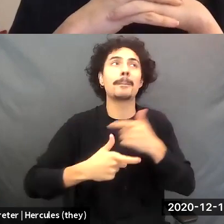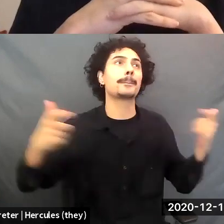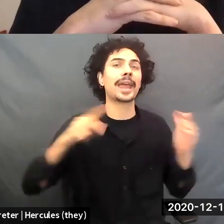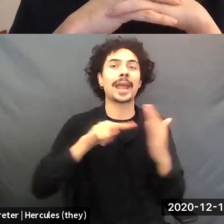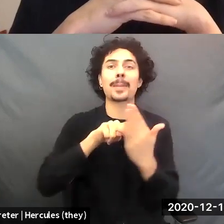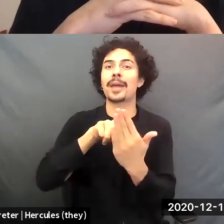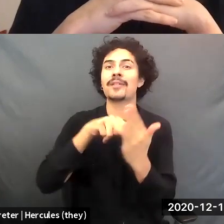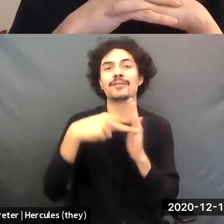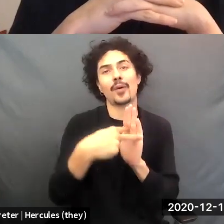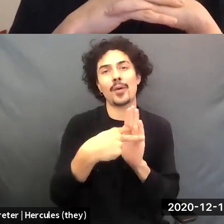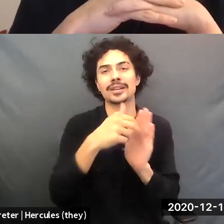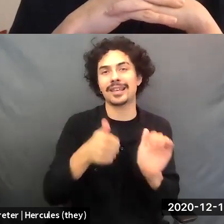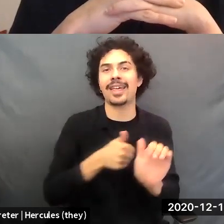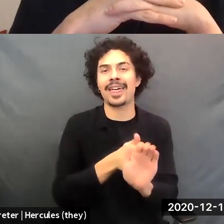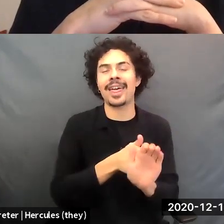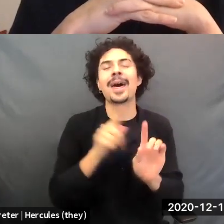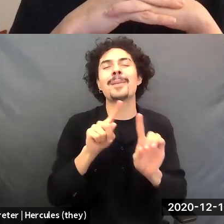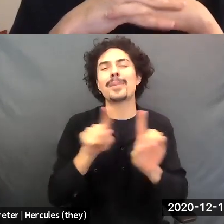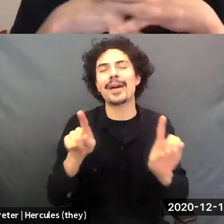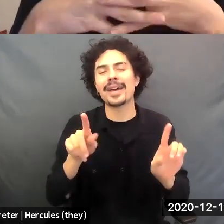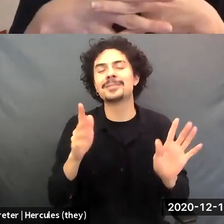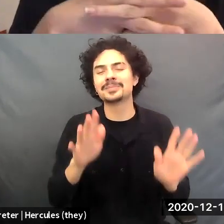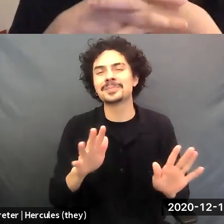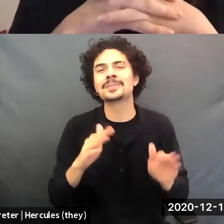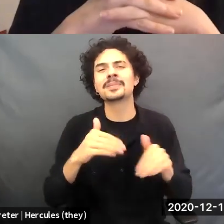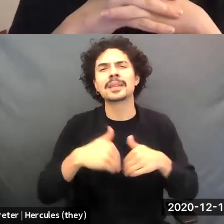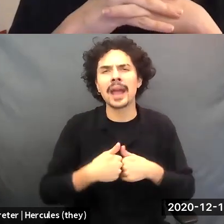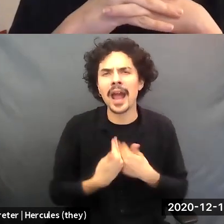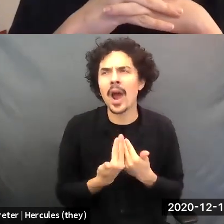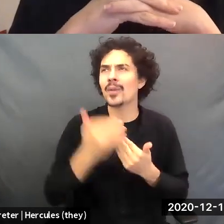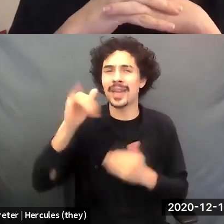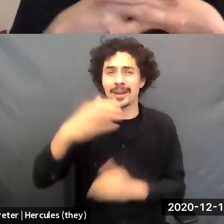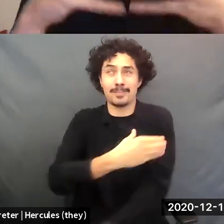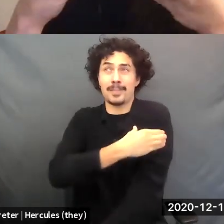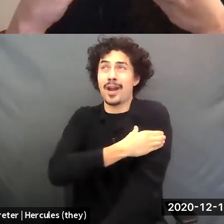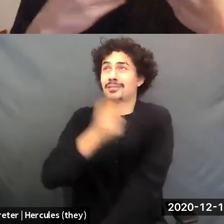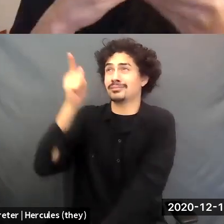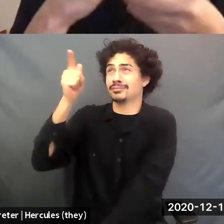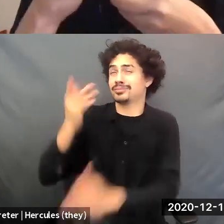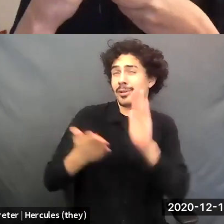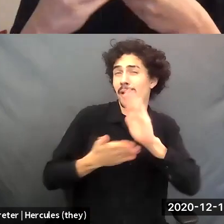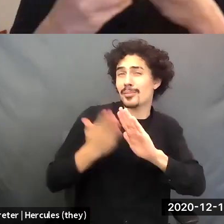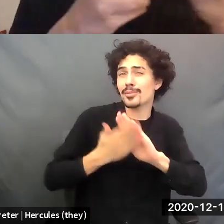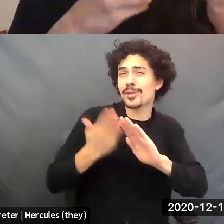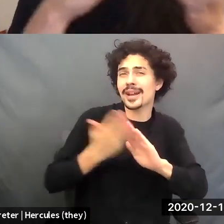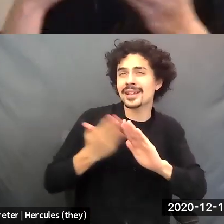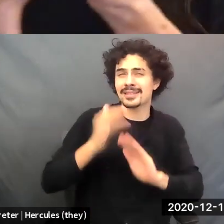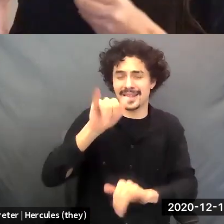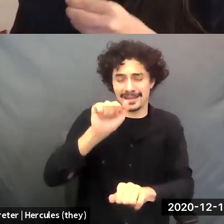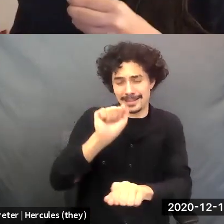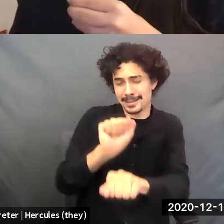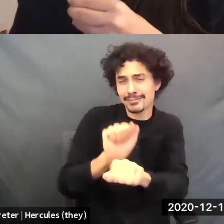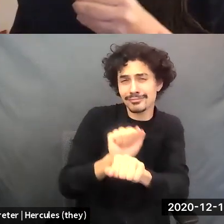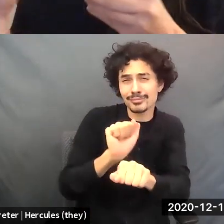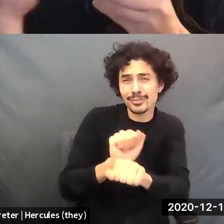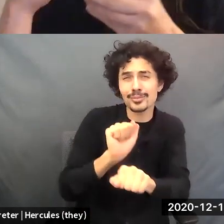yeah, how it basically, it's, it's to, how it operates. So something about this kind of labor adjacent to